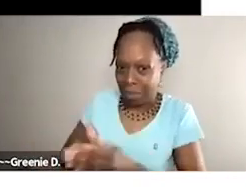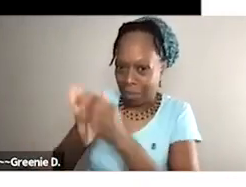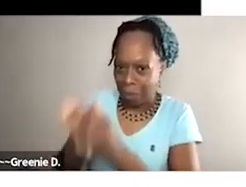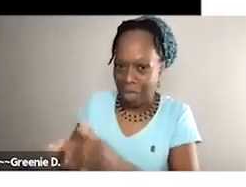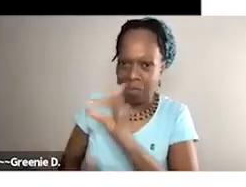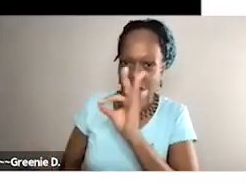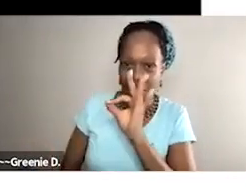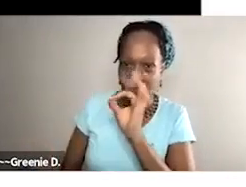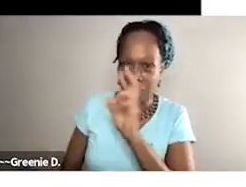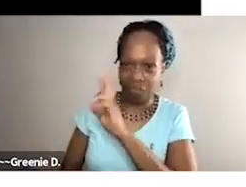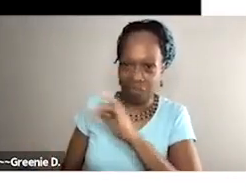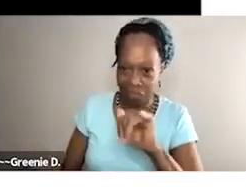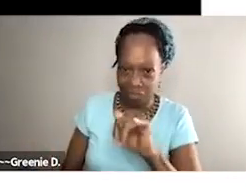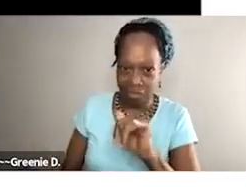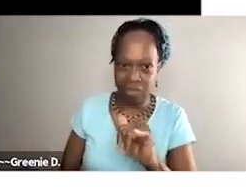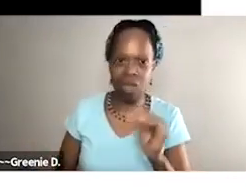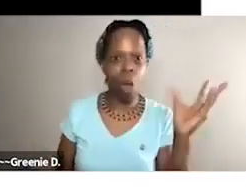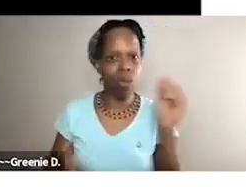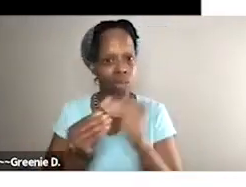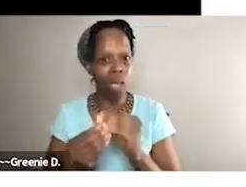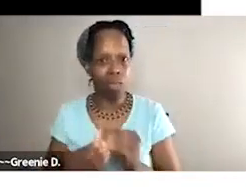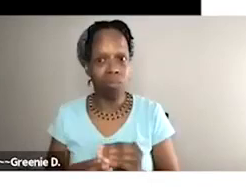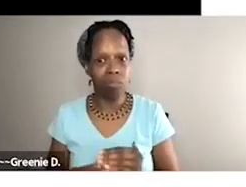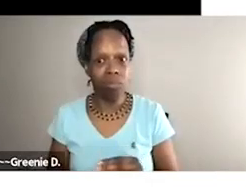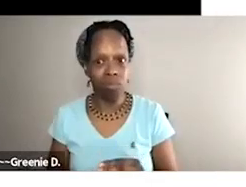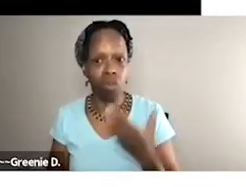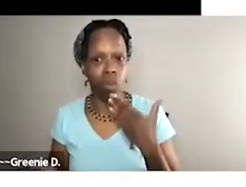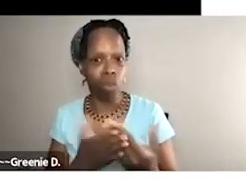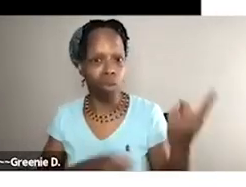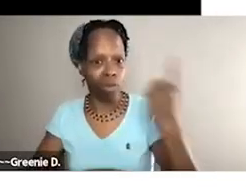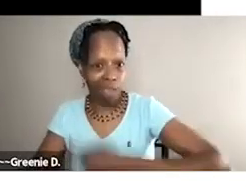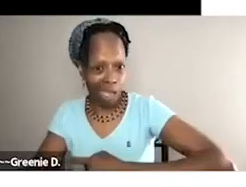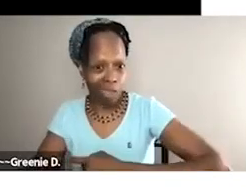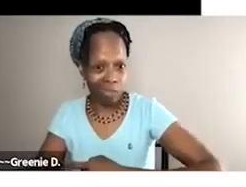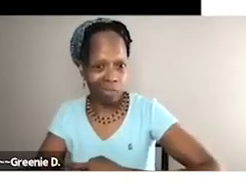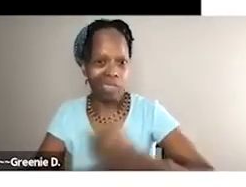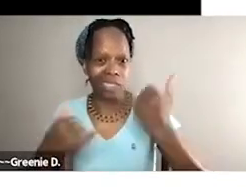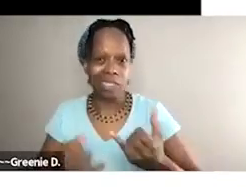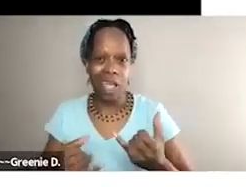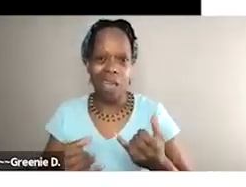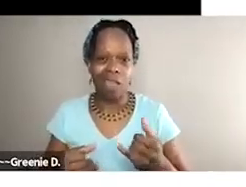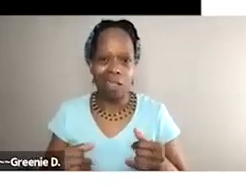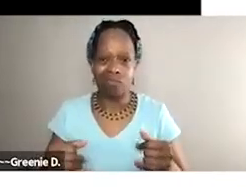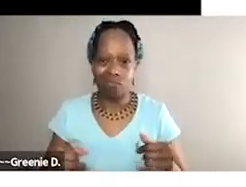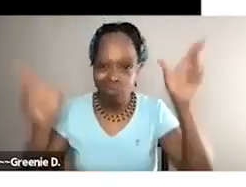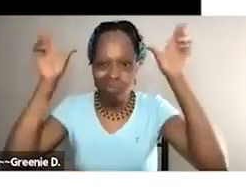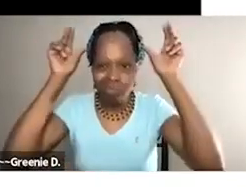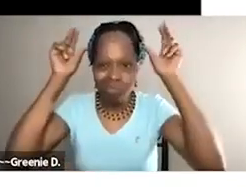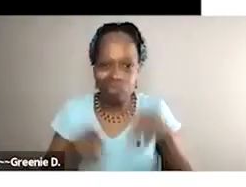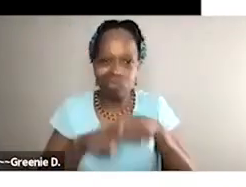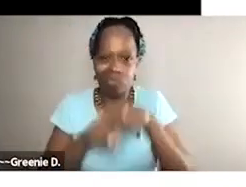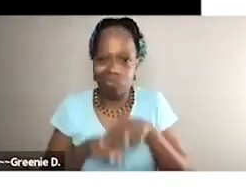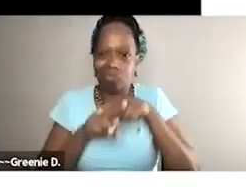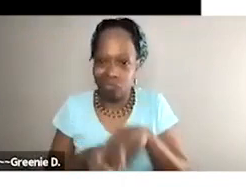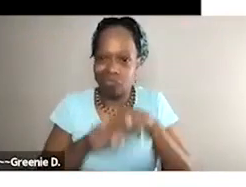Bagels! gonna just assume